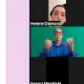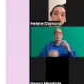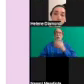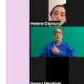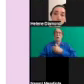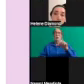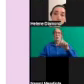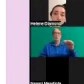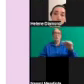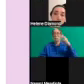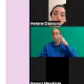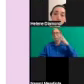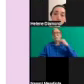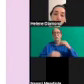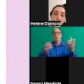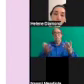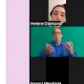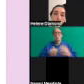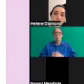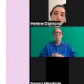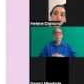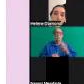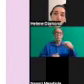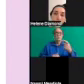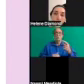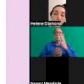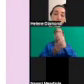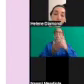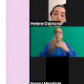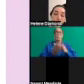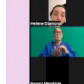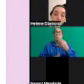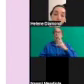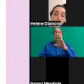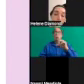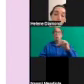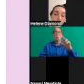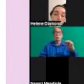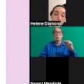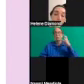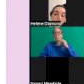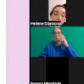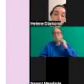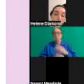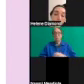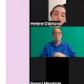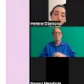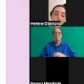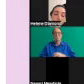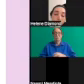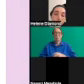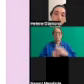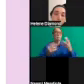is, and really, it's just a spectrum of the human experience. But I'd like to get into a lot of the